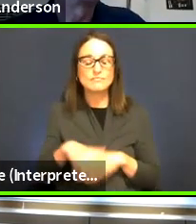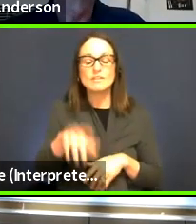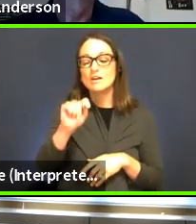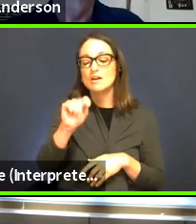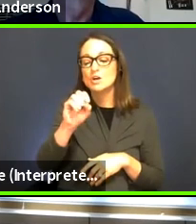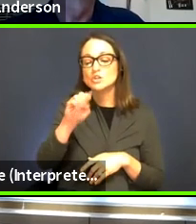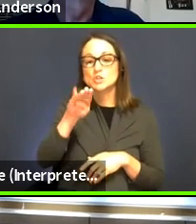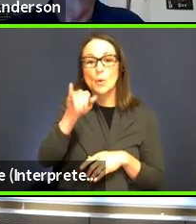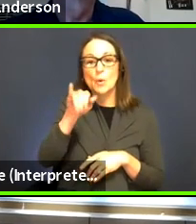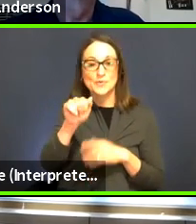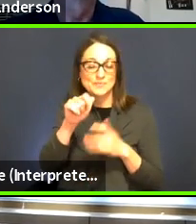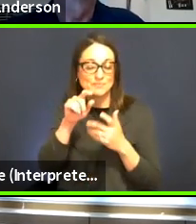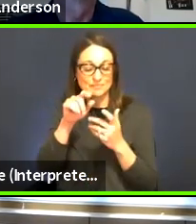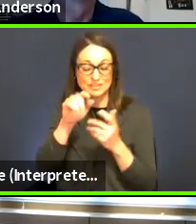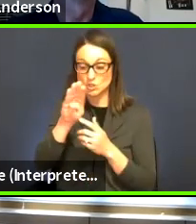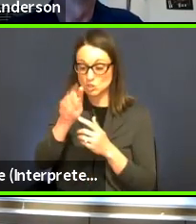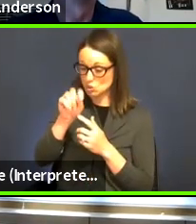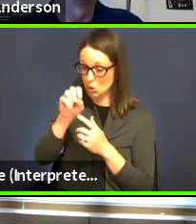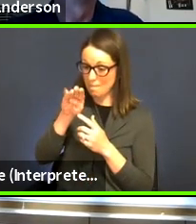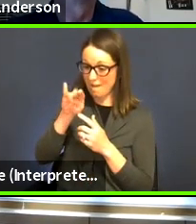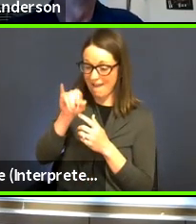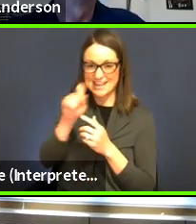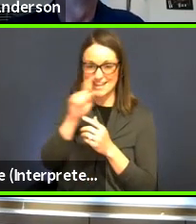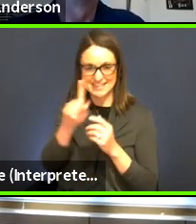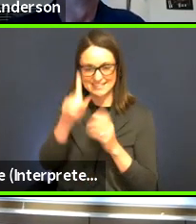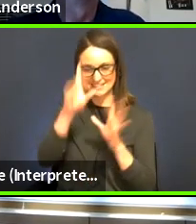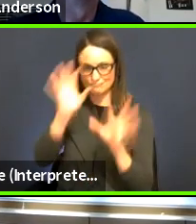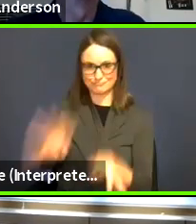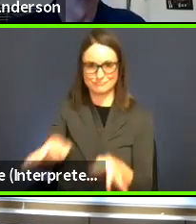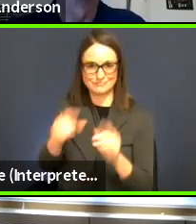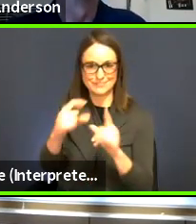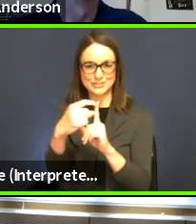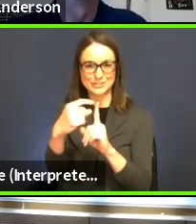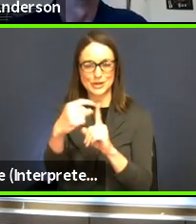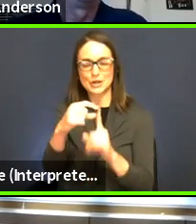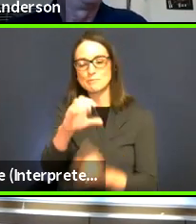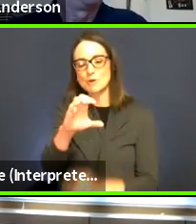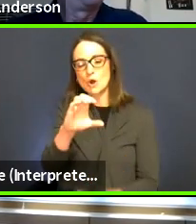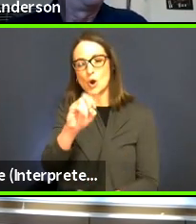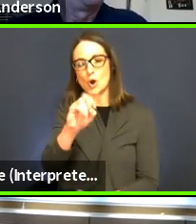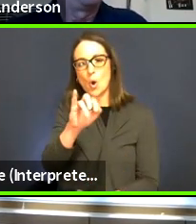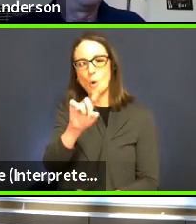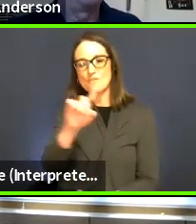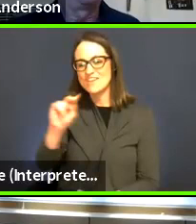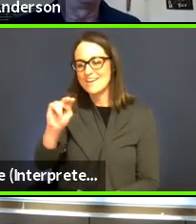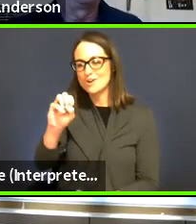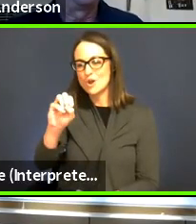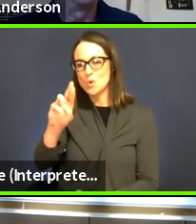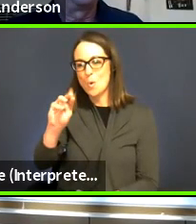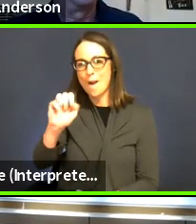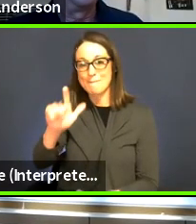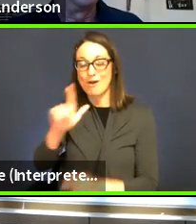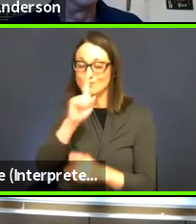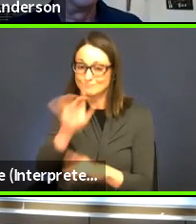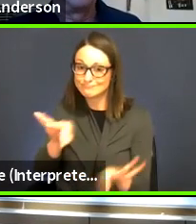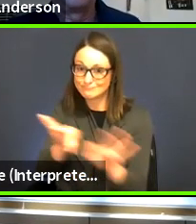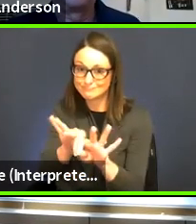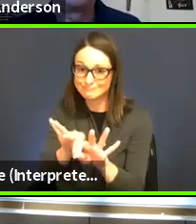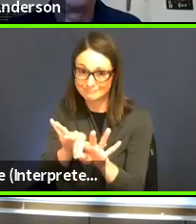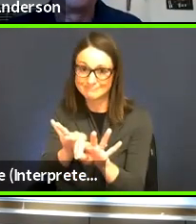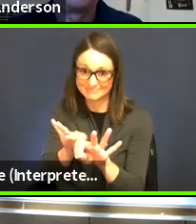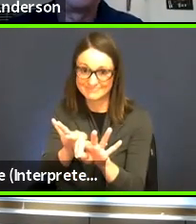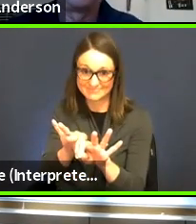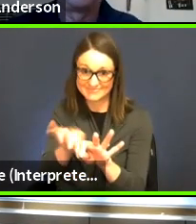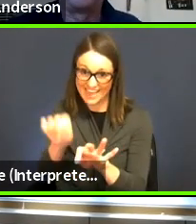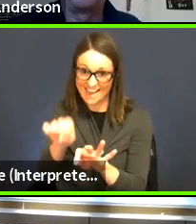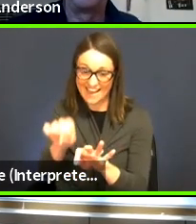COVID normal, which I think is helpful here in thinking about what this is like. So many of the